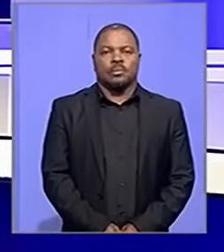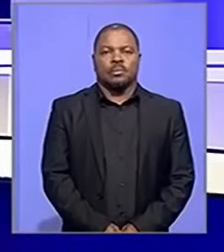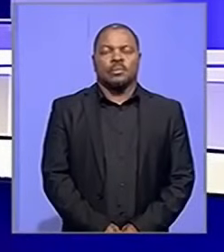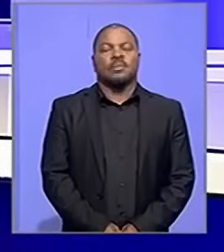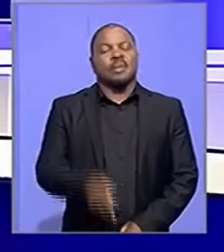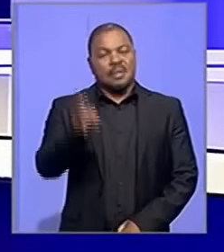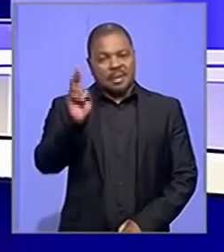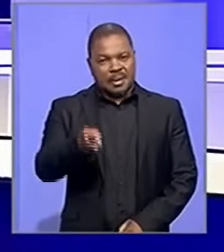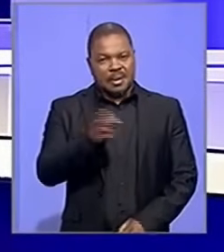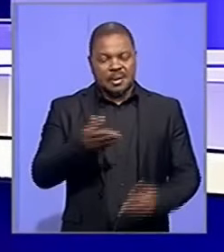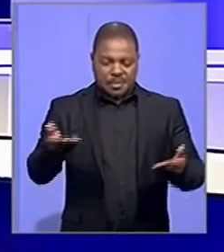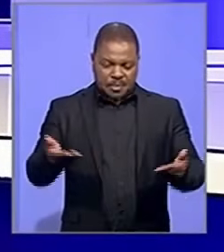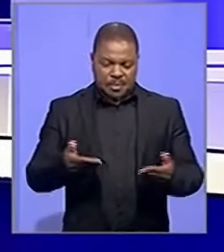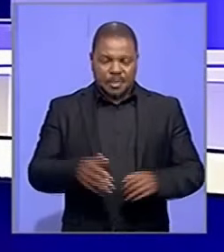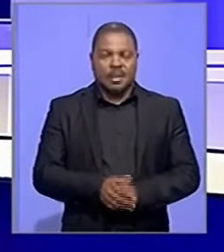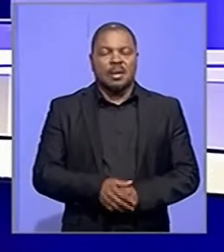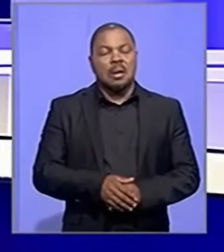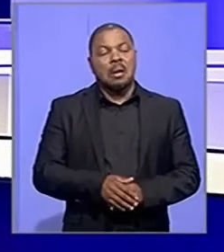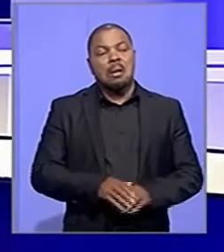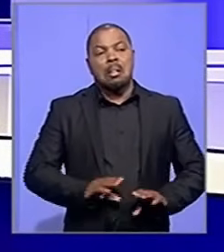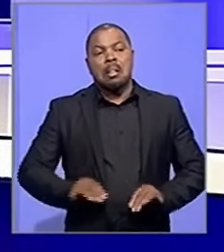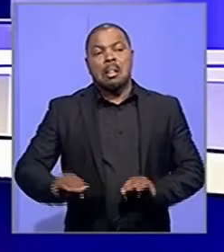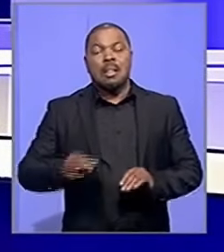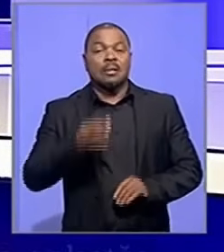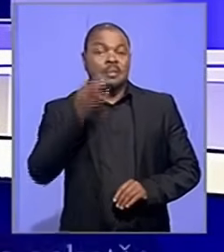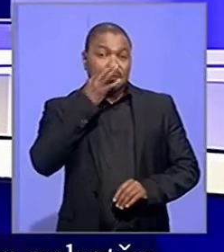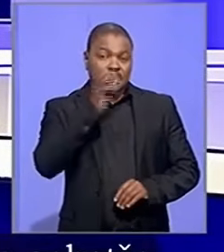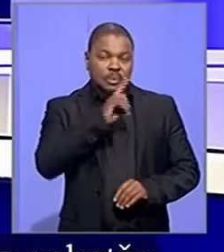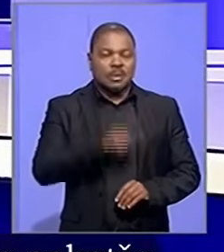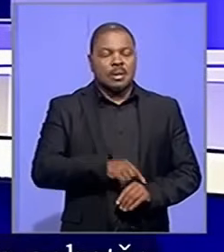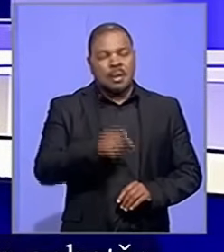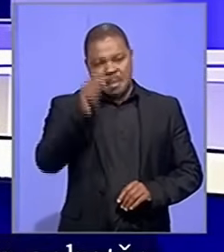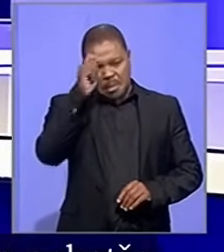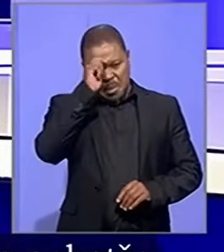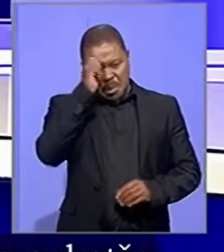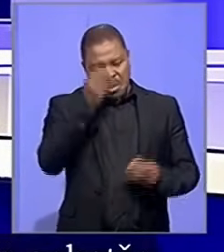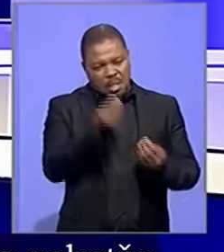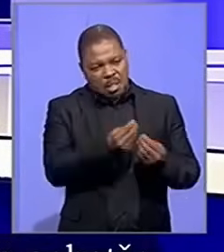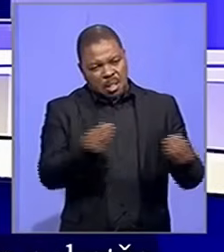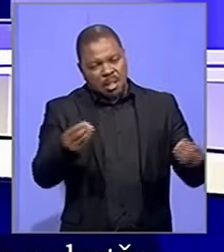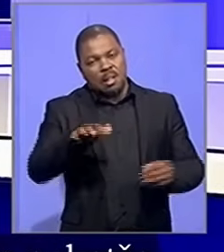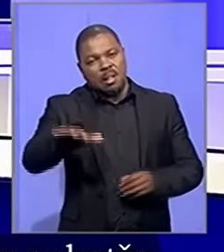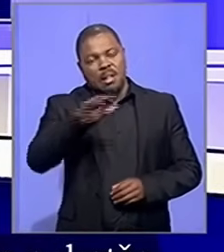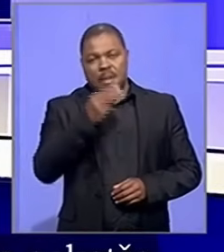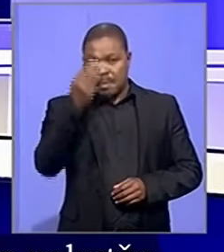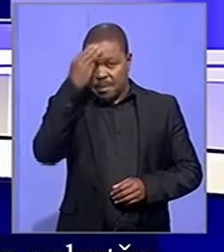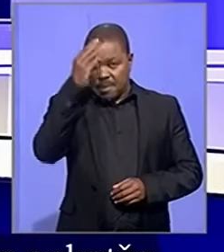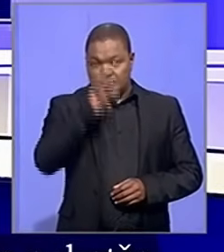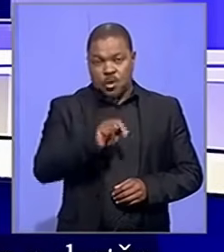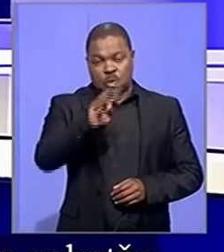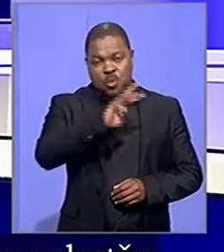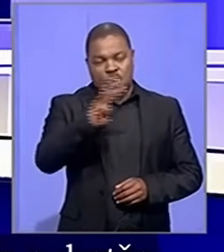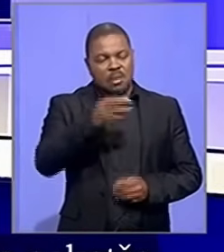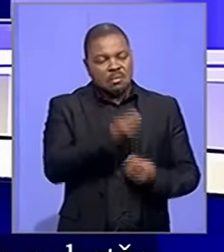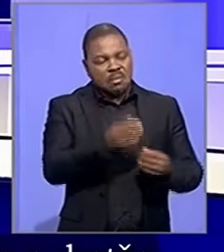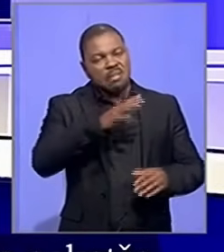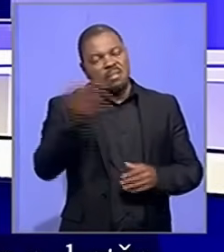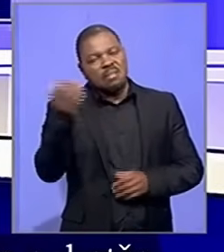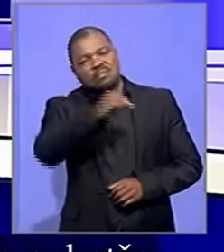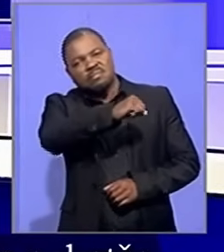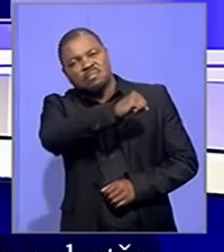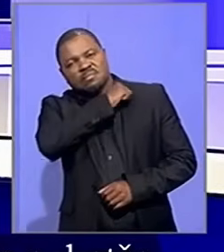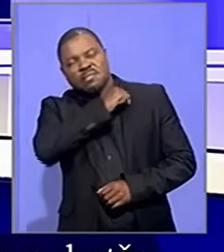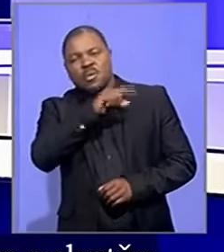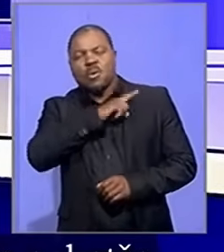Re sa buša re le amogela go na le dipego tšeo di yago godimo tša ga go tšhabiša le go thopa ka dikgoka ka Mahikeng provinseng ya North West kudu mo sehleng